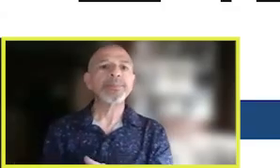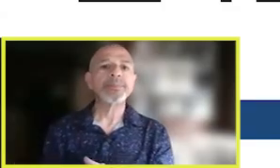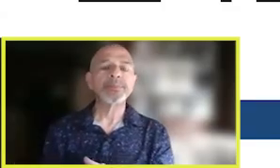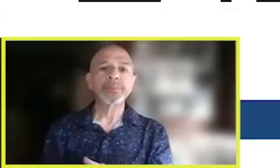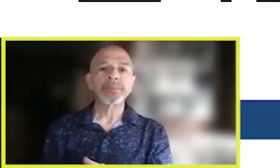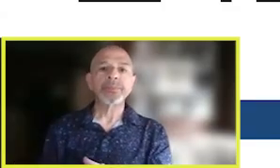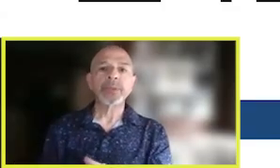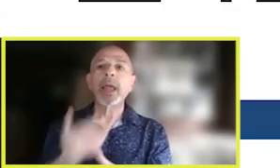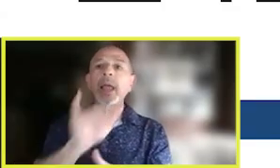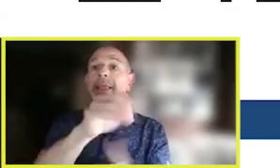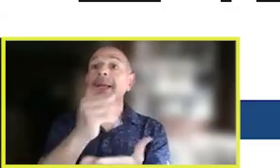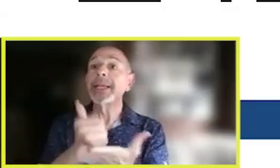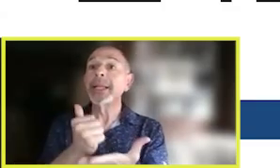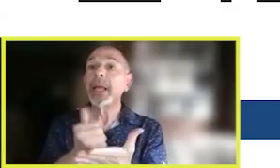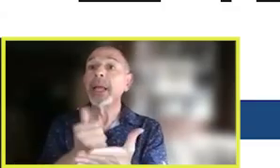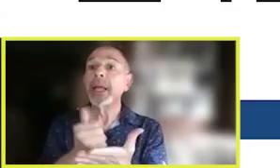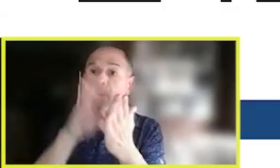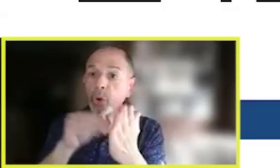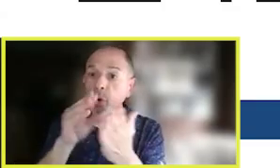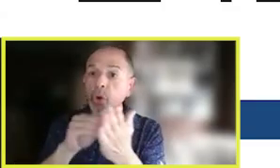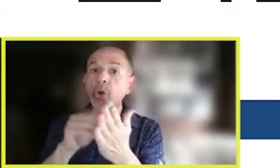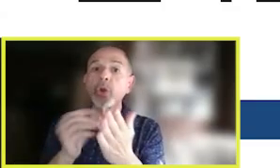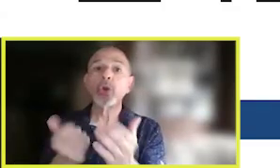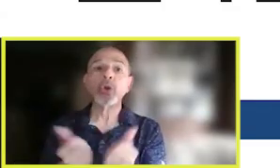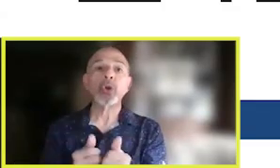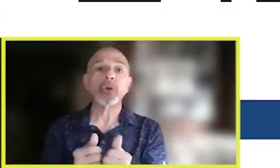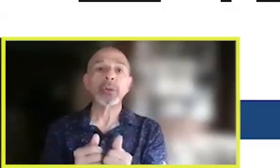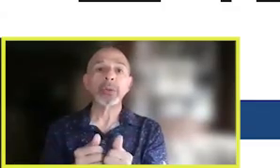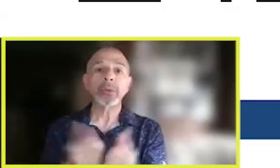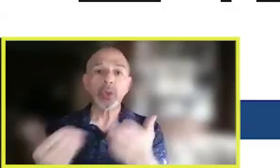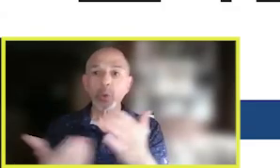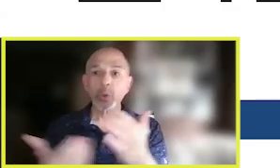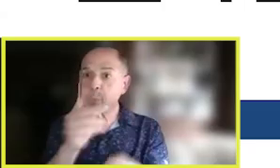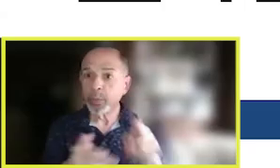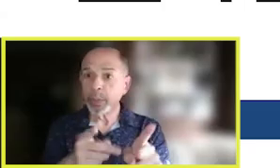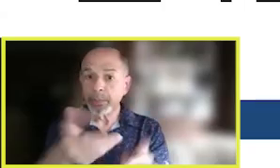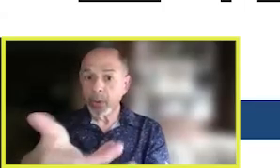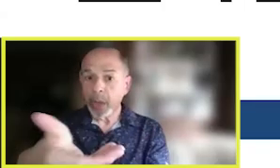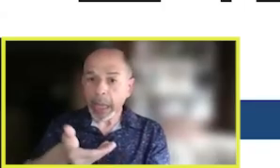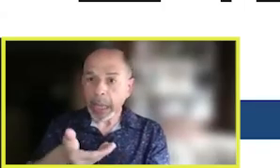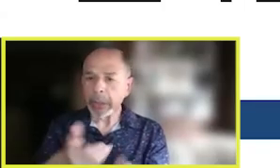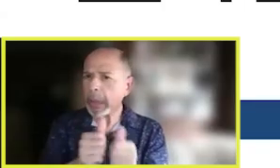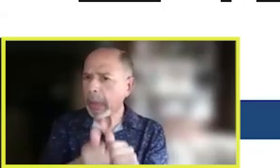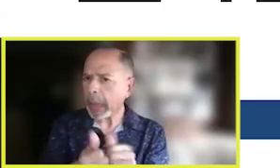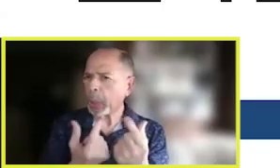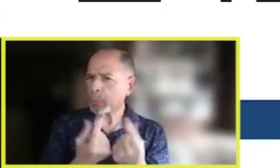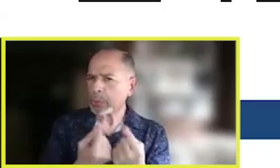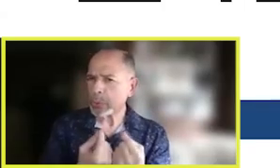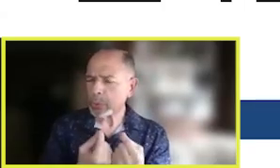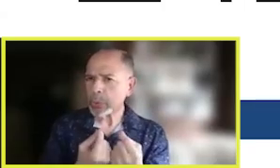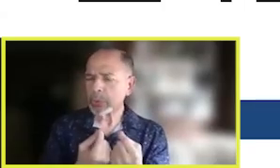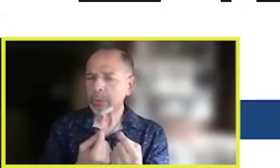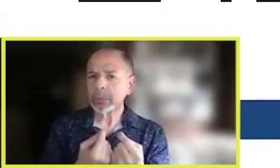resources can help you learn, hire staff, and understand the work better. And please take a look when you have time.